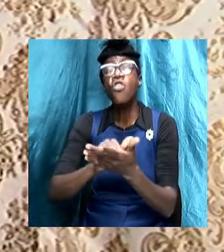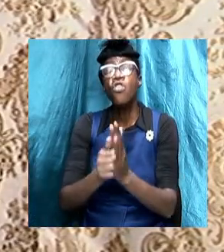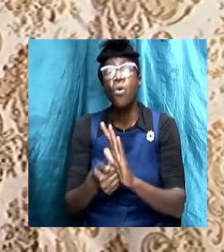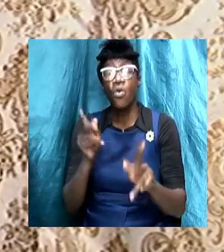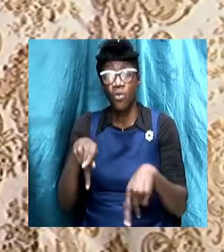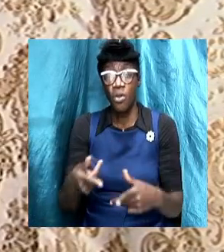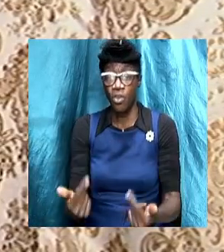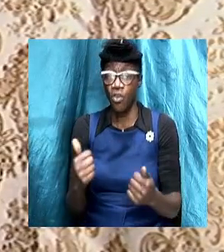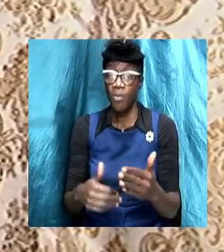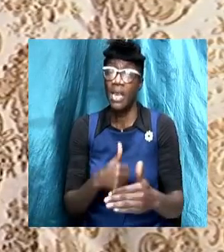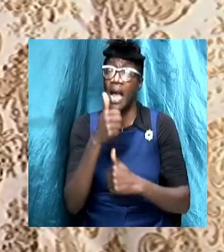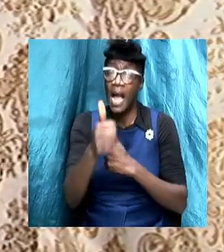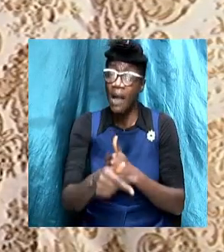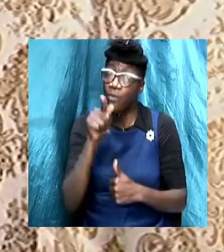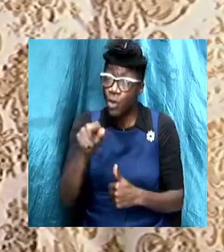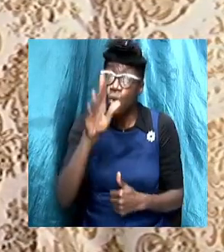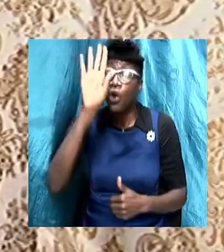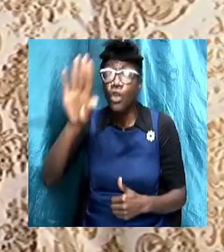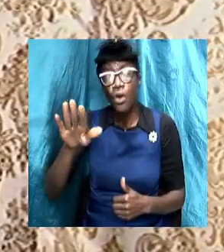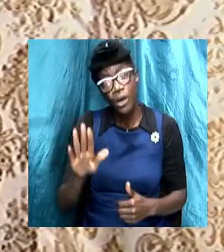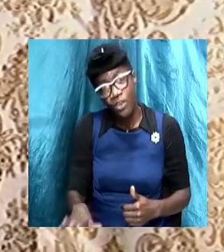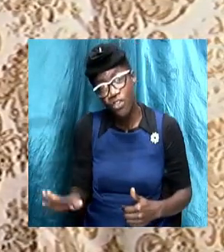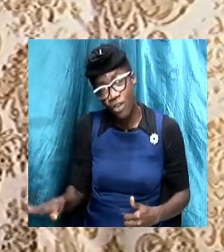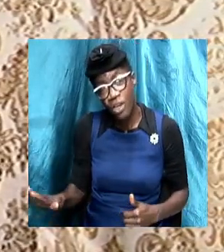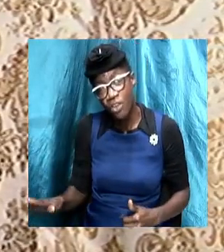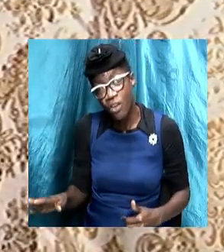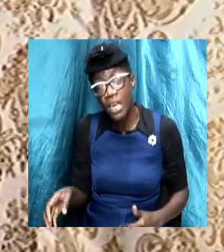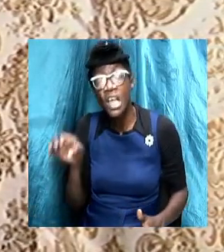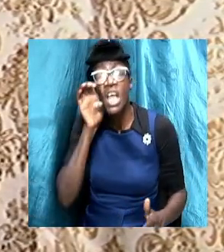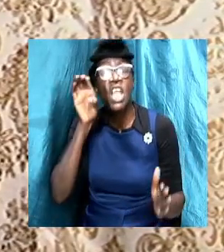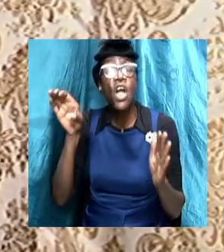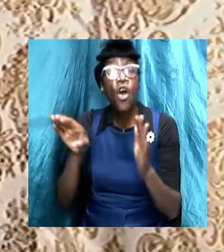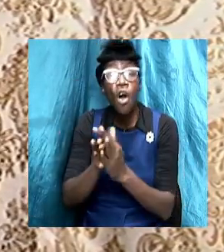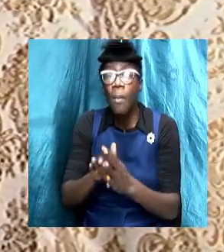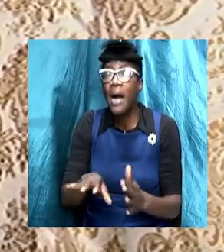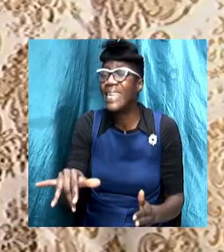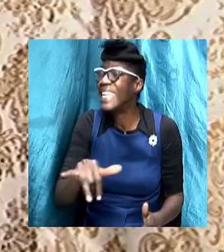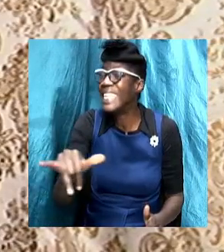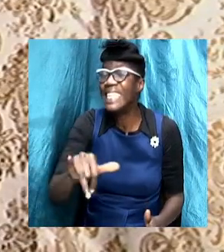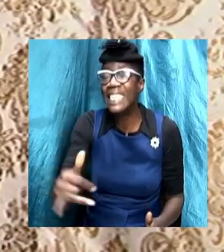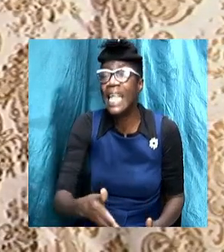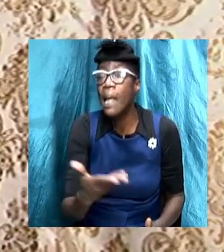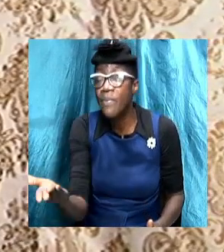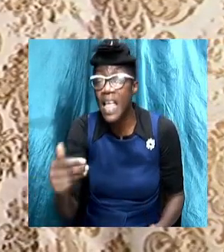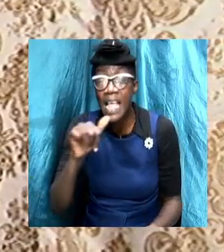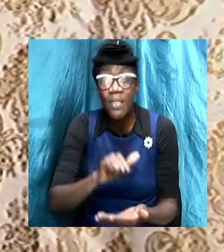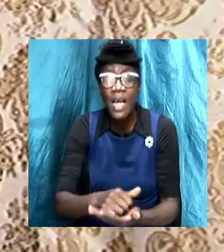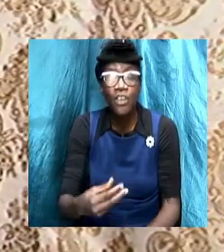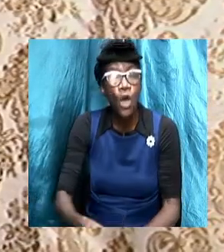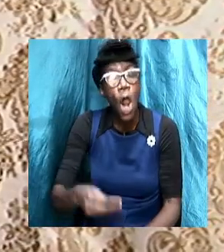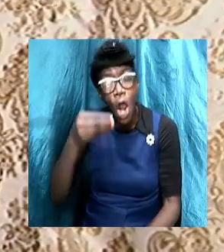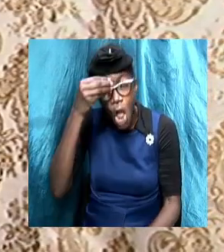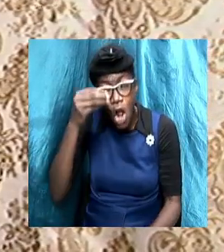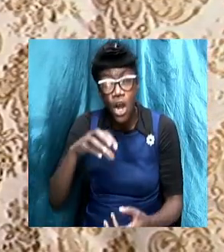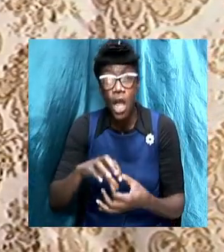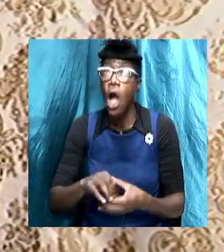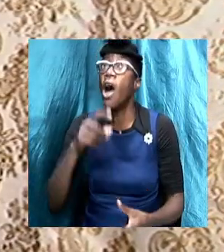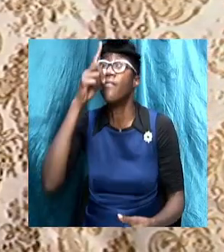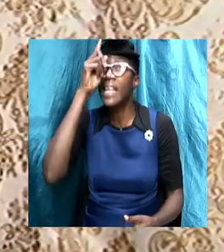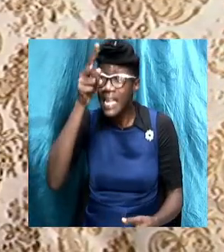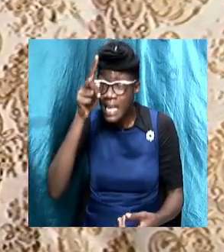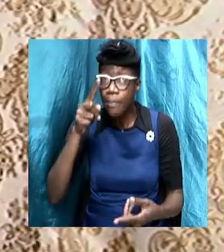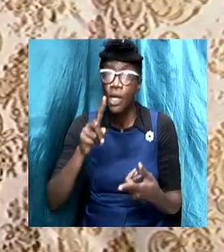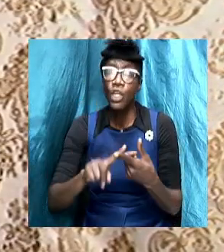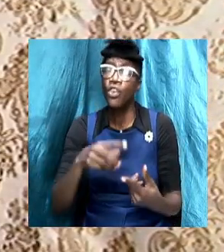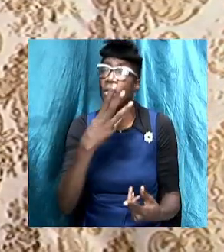you, your household, your children, amen, is going to command these same things that you have learned of me to them. Amen. So